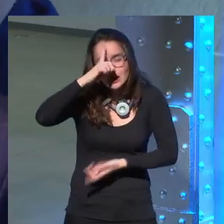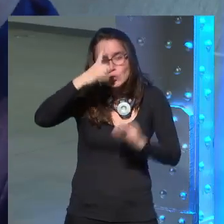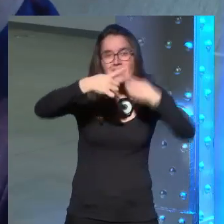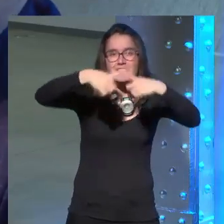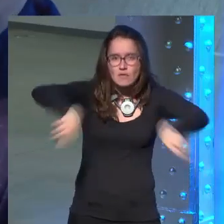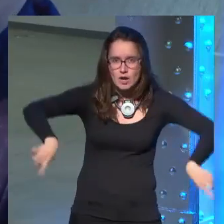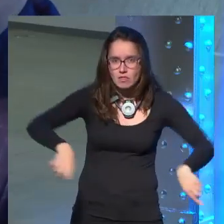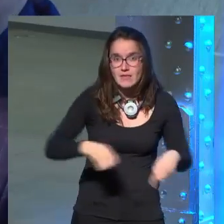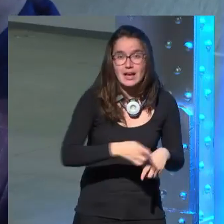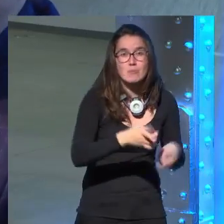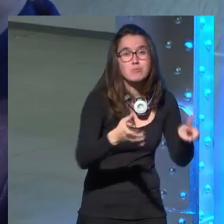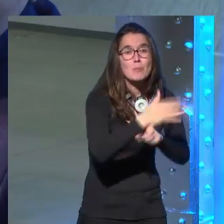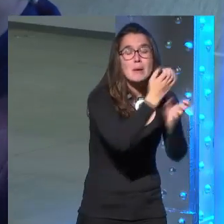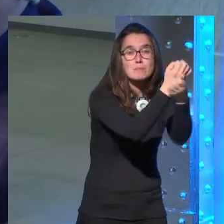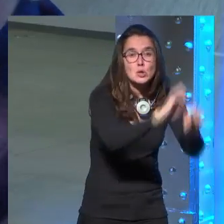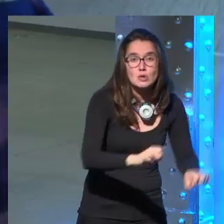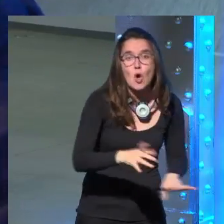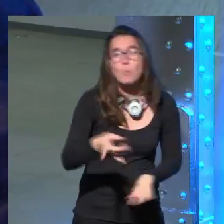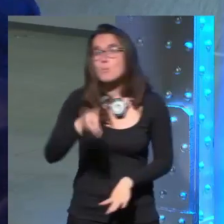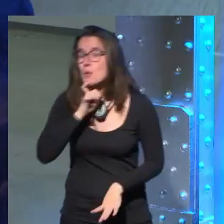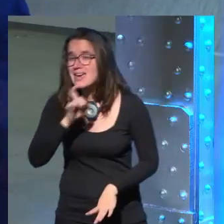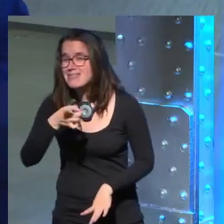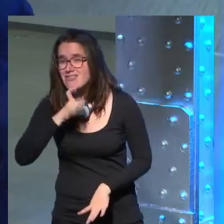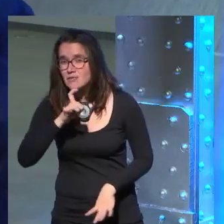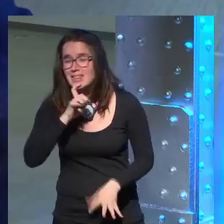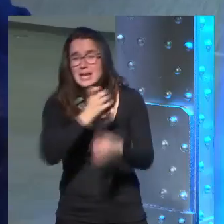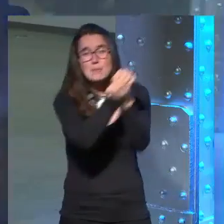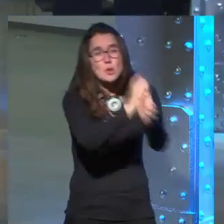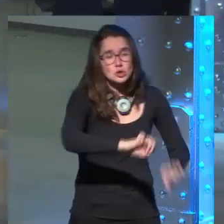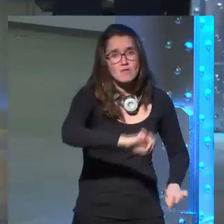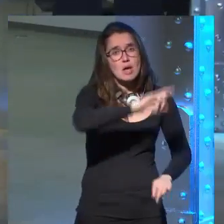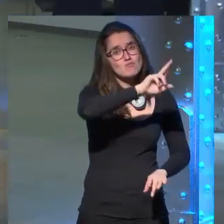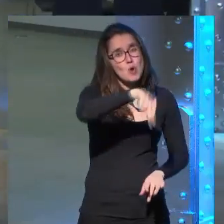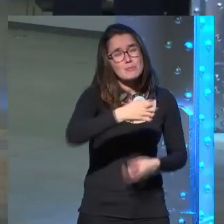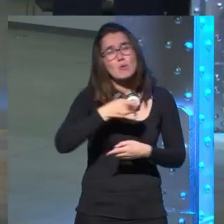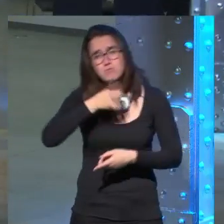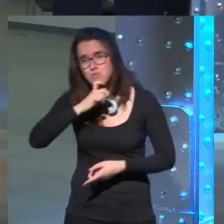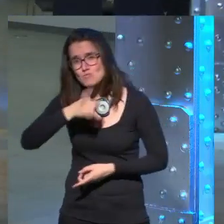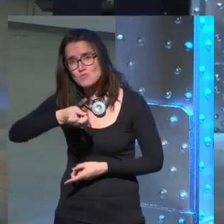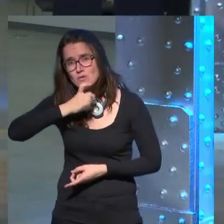many biological questions. Depends. Depends on the data that you have. O sea,